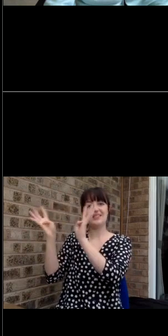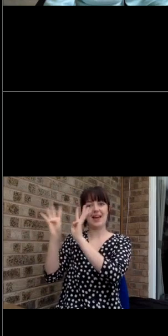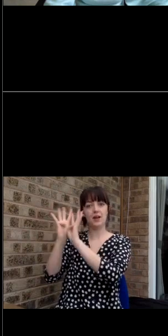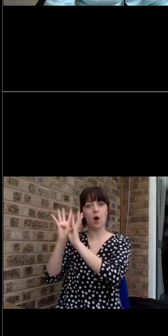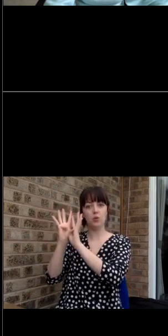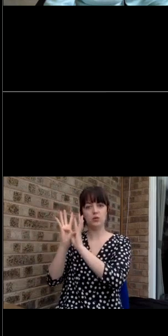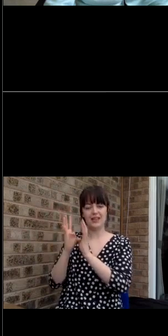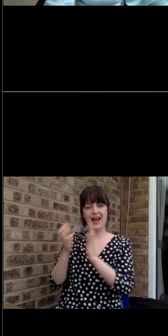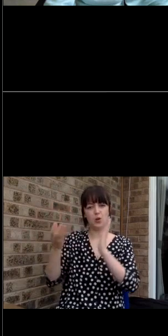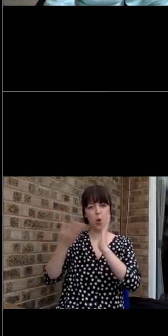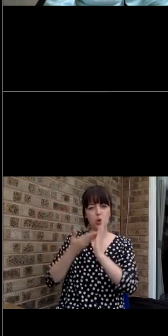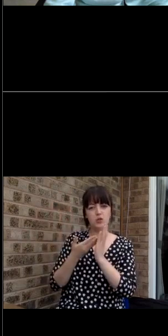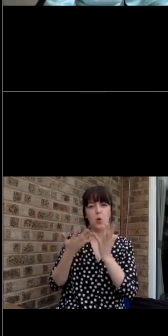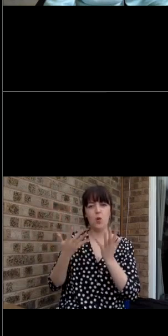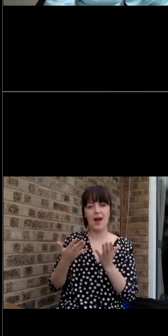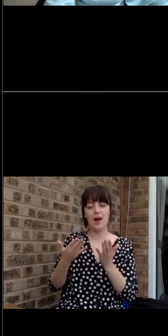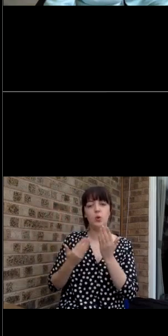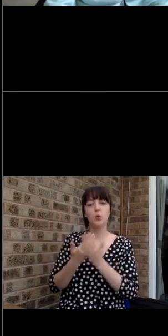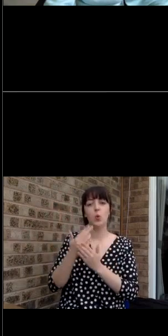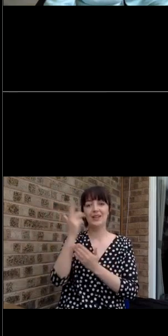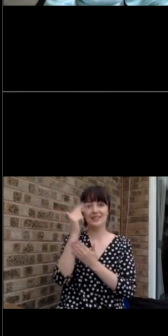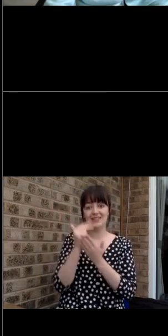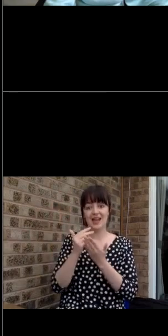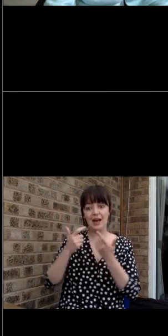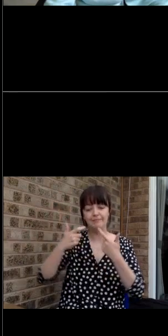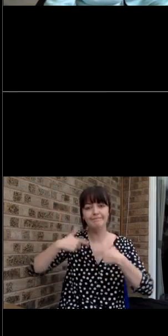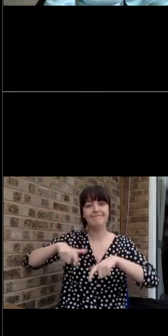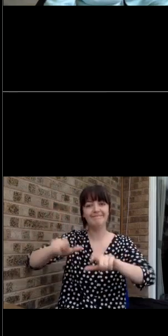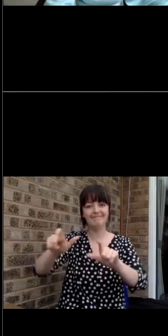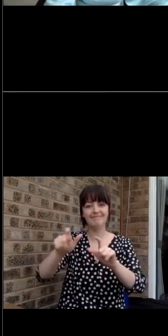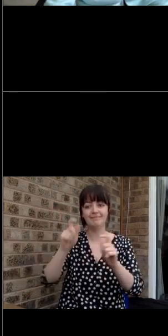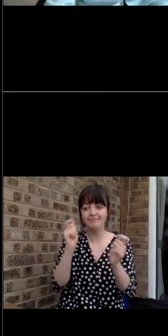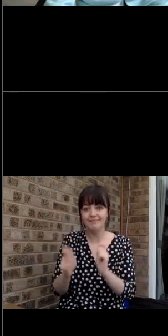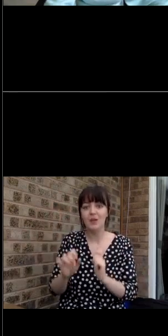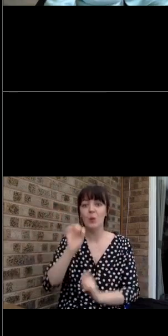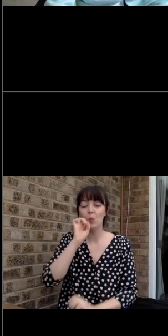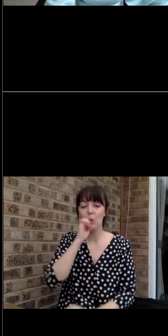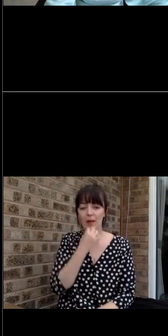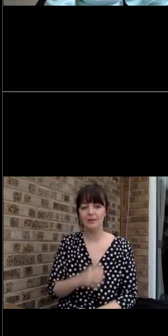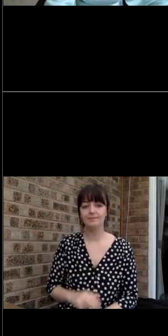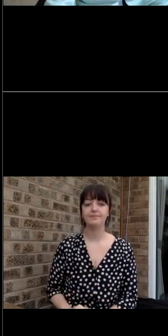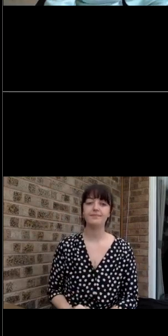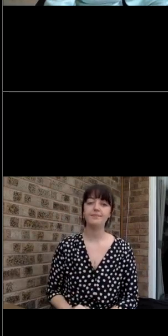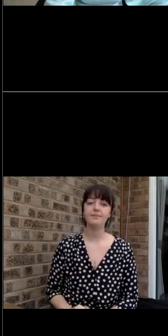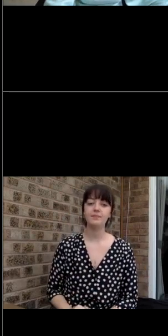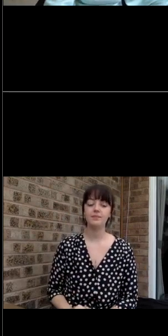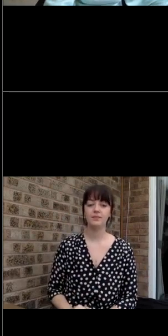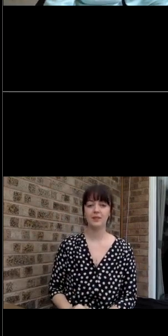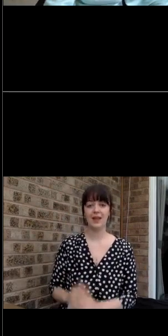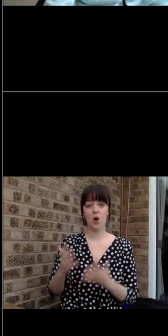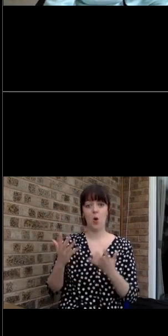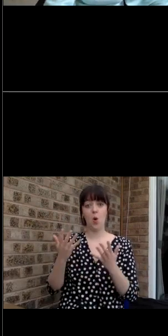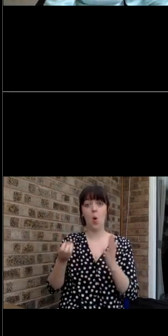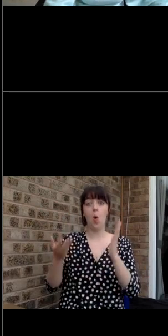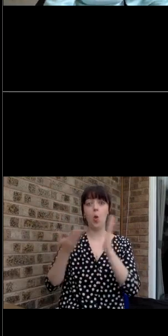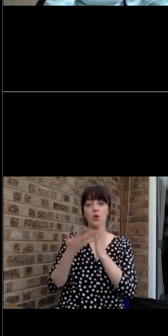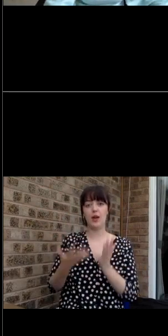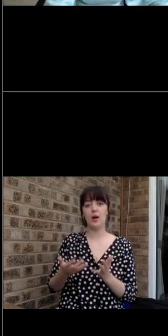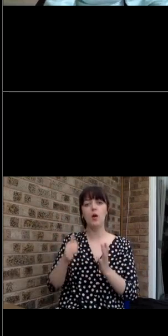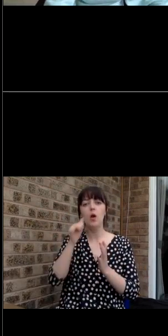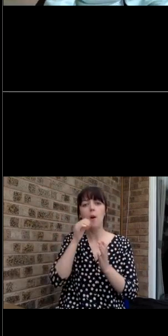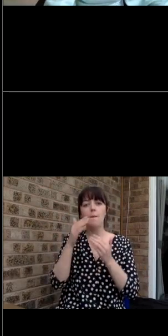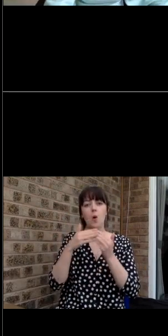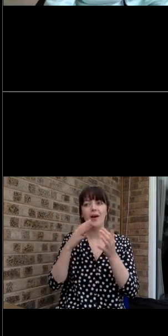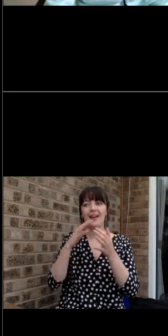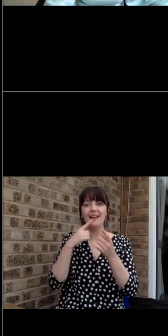have a much better understanding of some of the technical constraints, including new information about existing utilities.